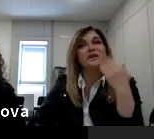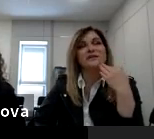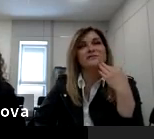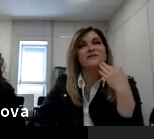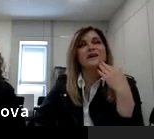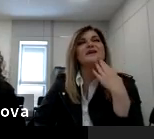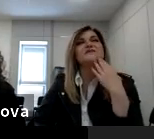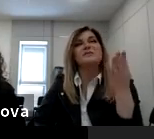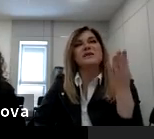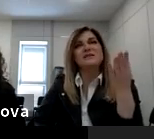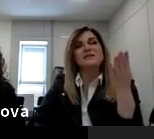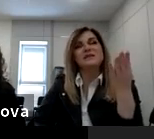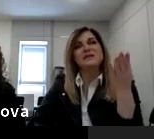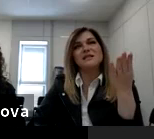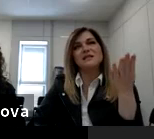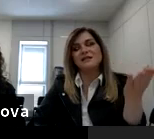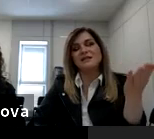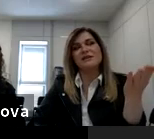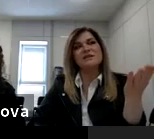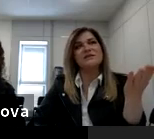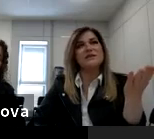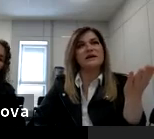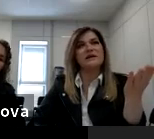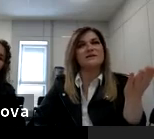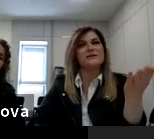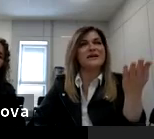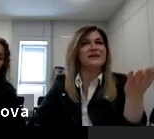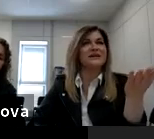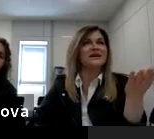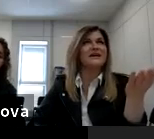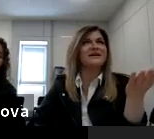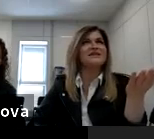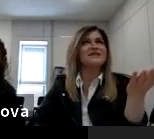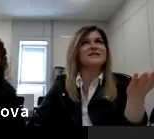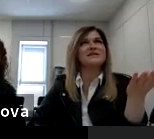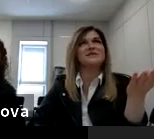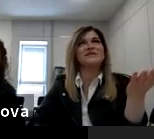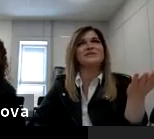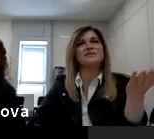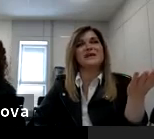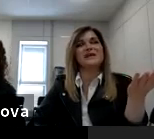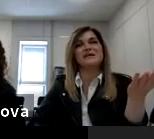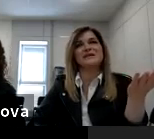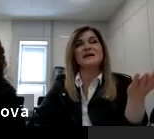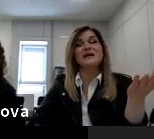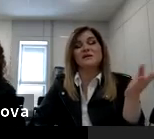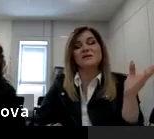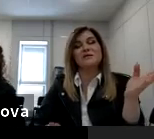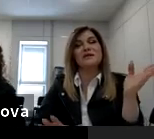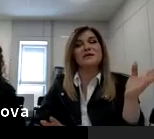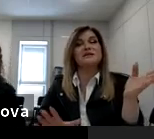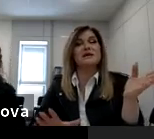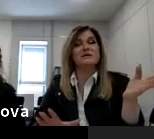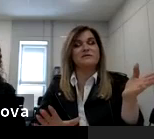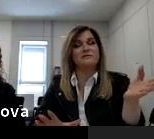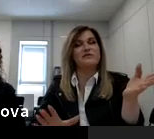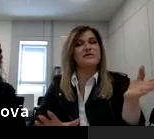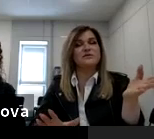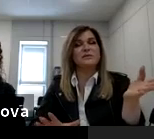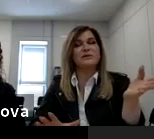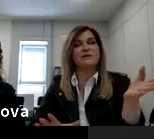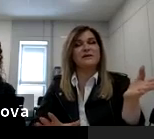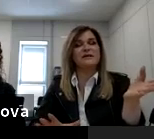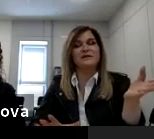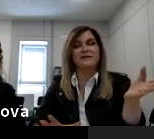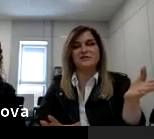You are welcome. Thank you. So please give us feedback whether it is necessary to make this. It is our